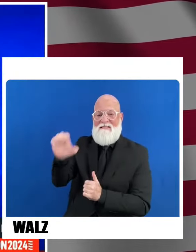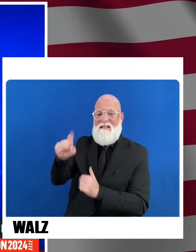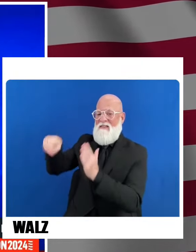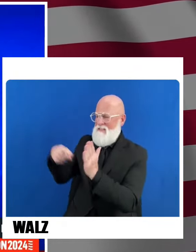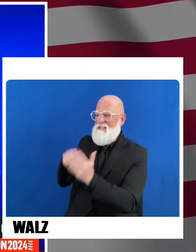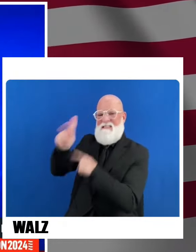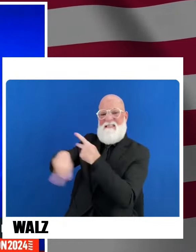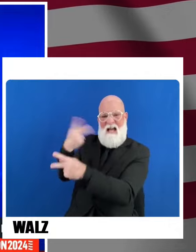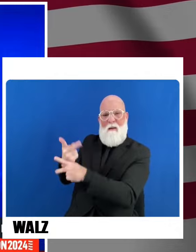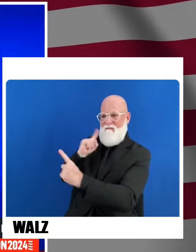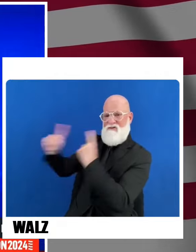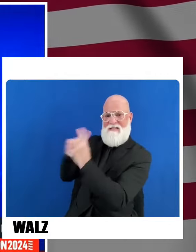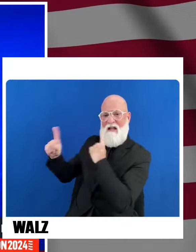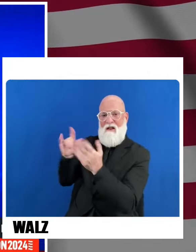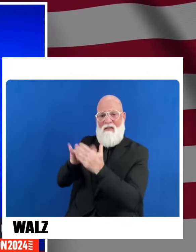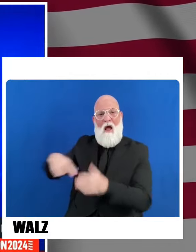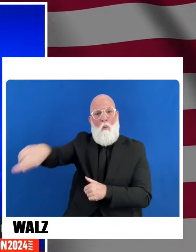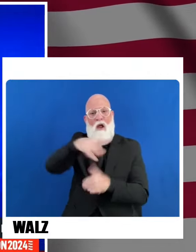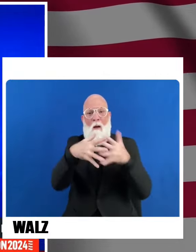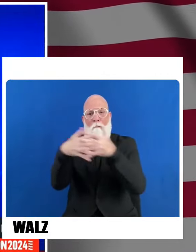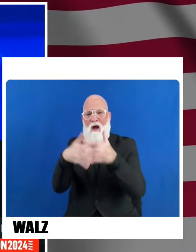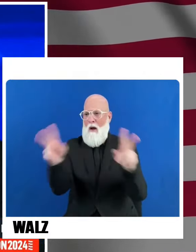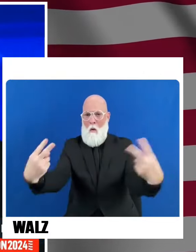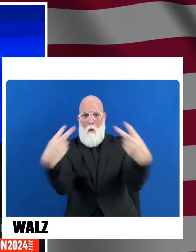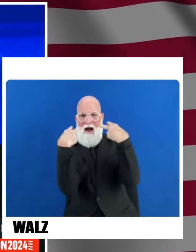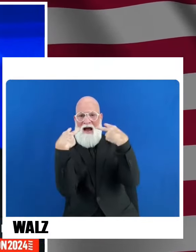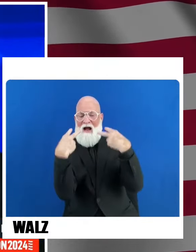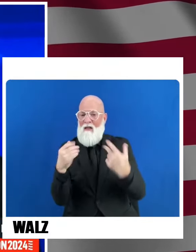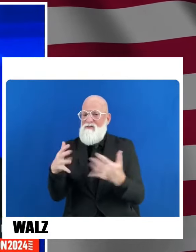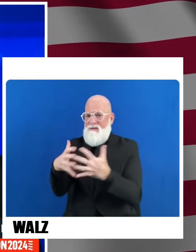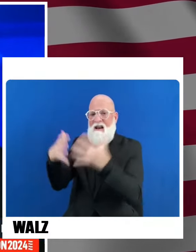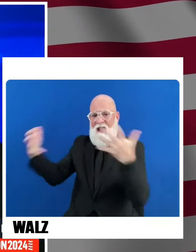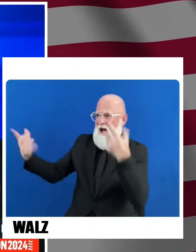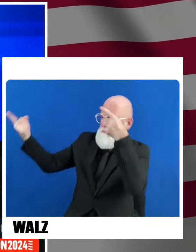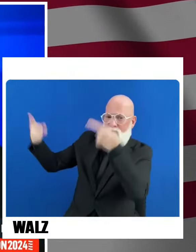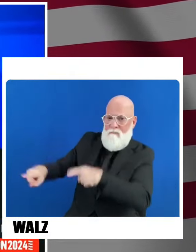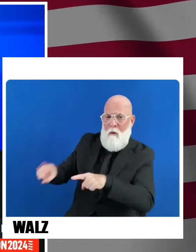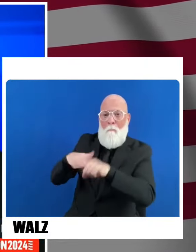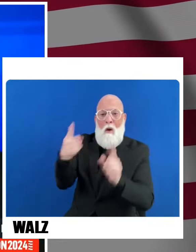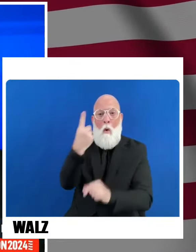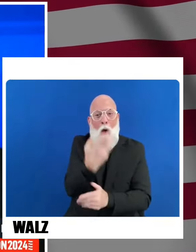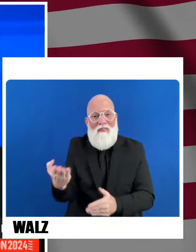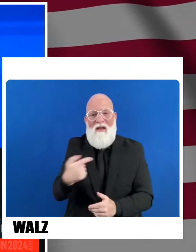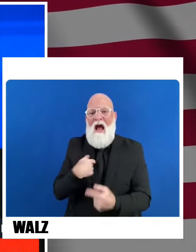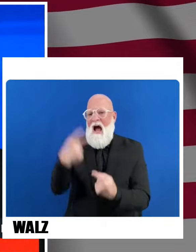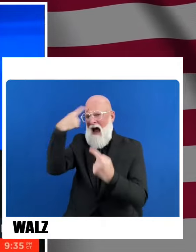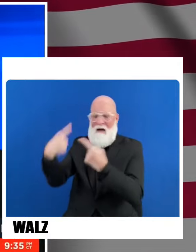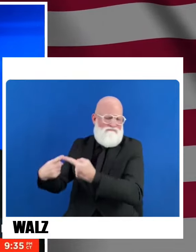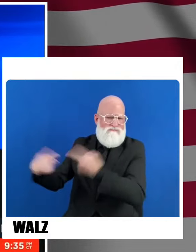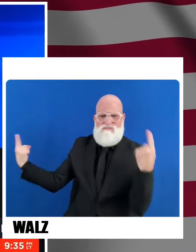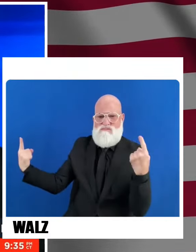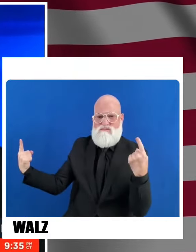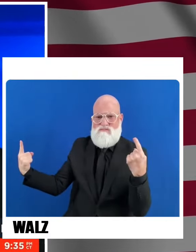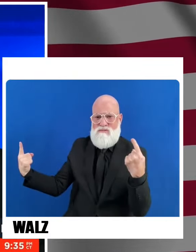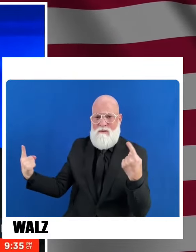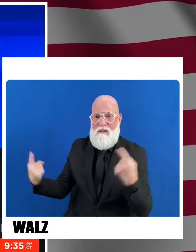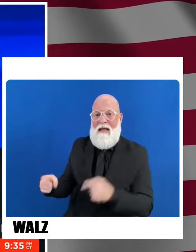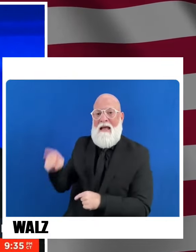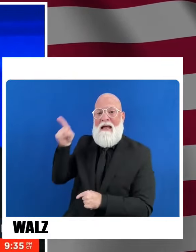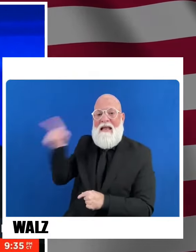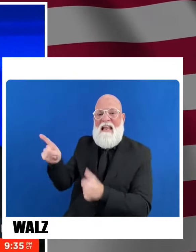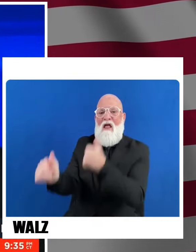think there's a lot of agreement, but this is one that we are miles apart on. This was a threat to our democracy in a way that we had not seen. And